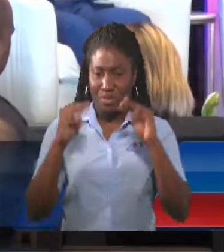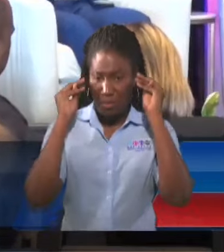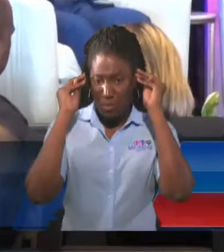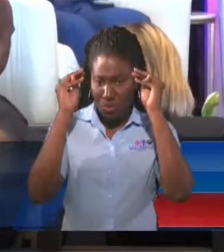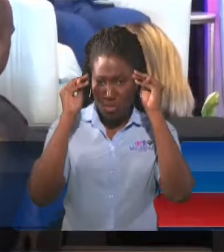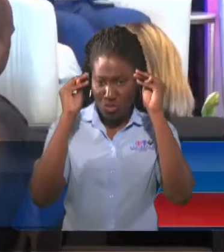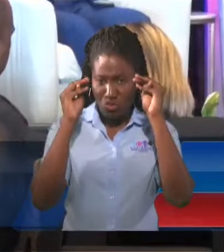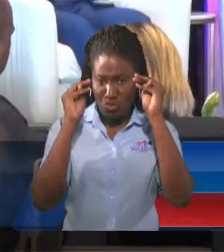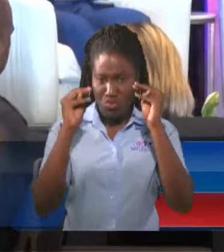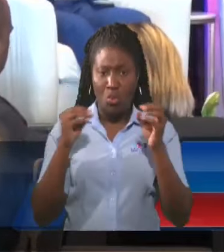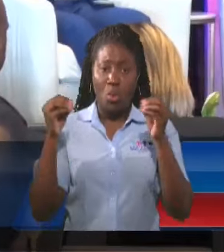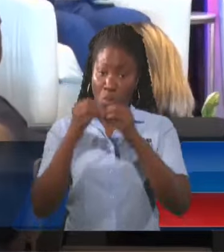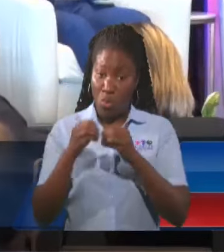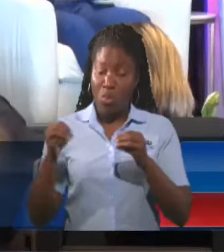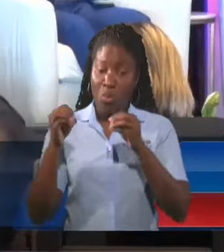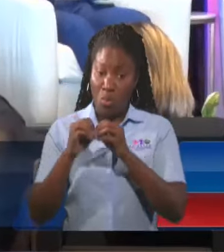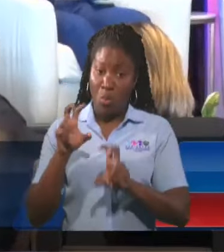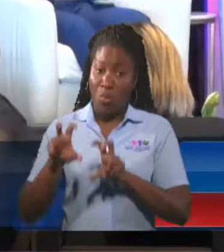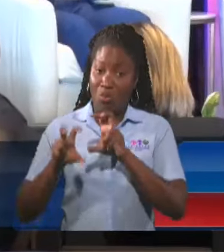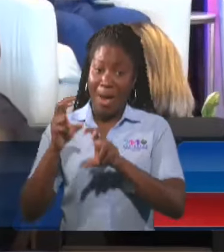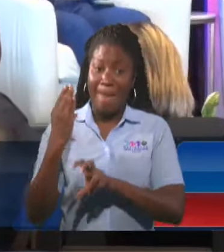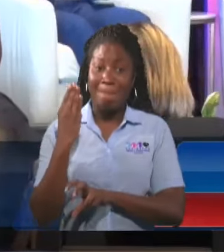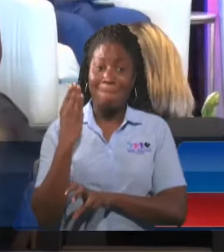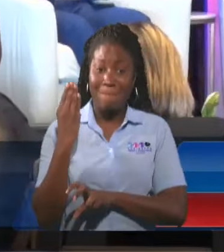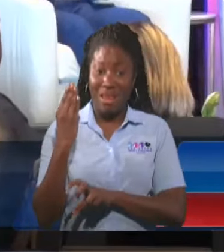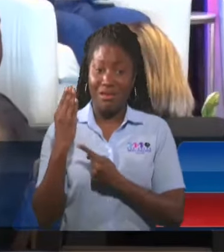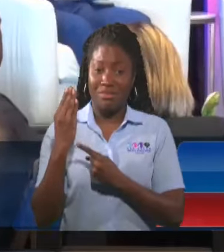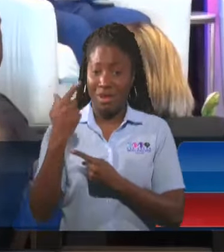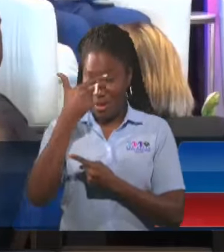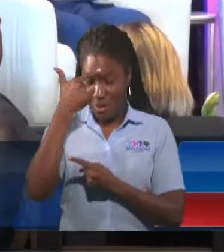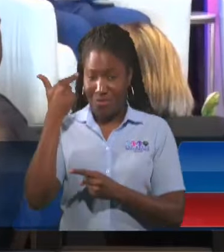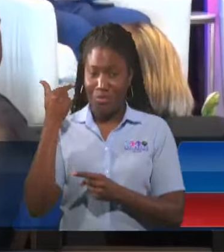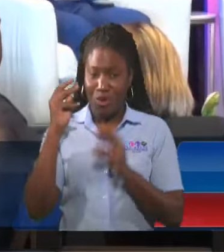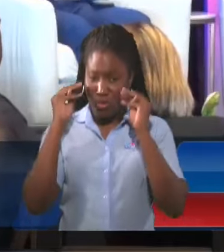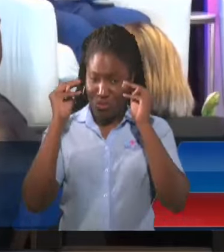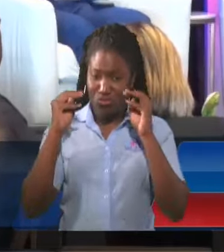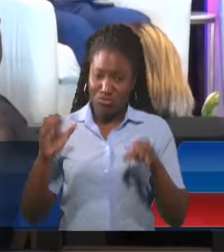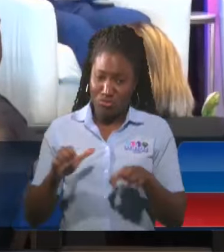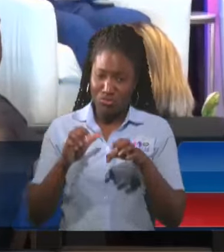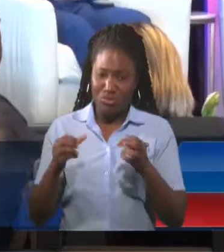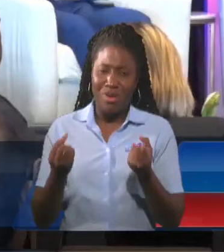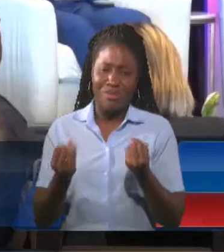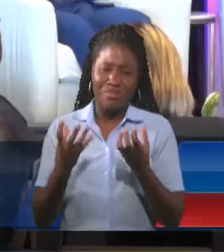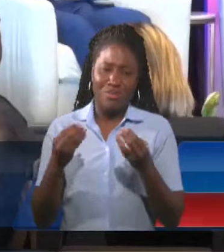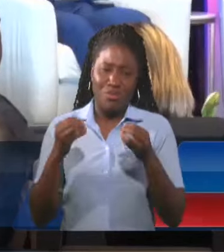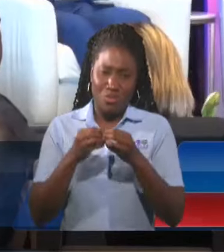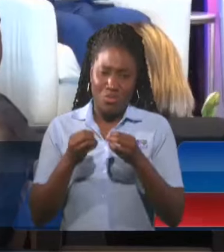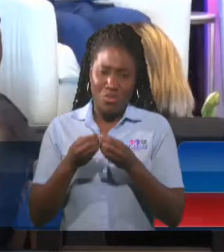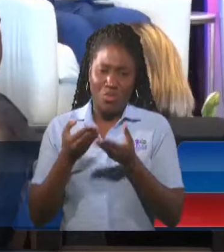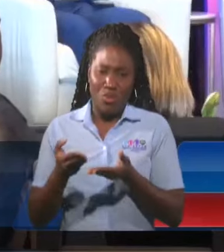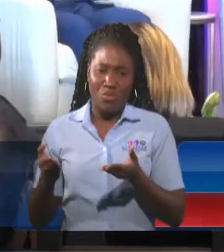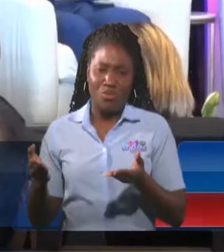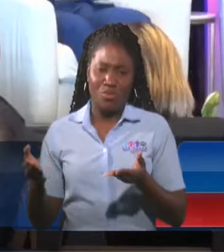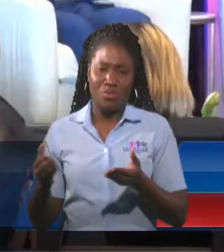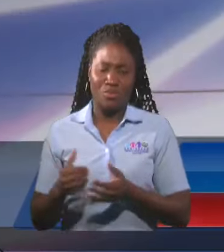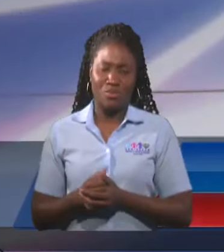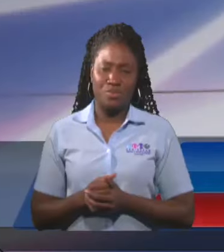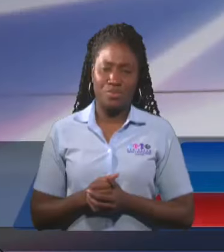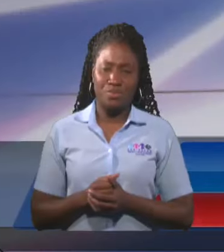actually much larger and in the billions because they're considering many other agencies that facilitate